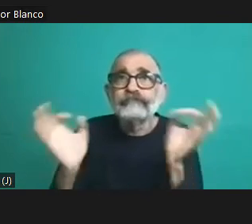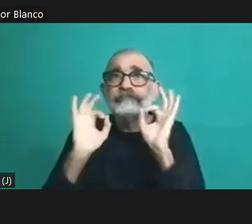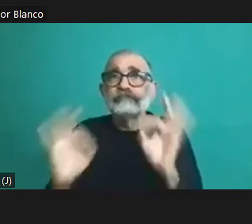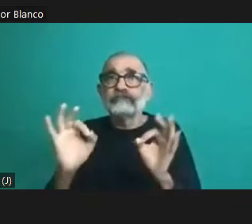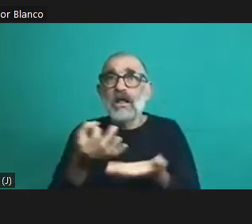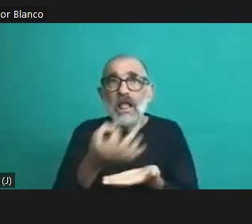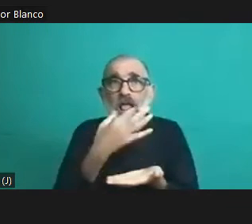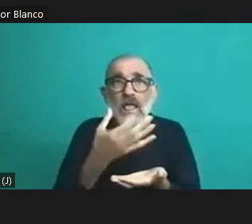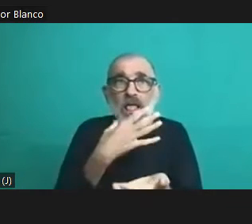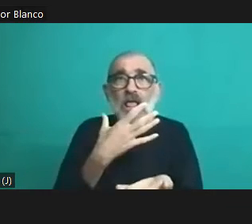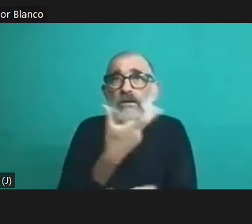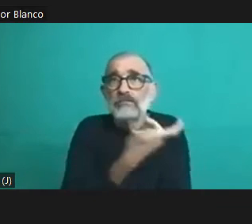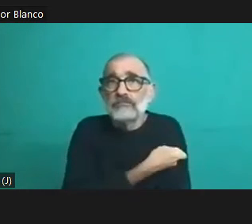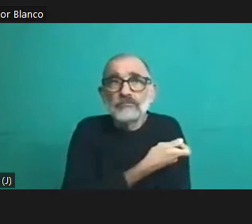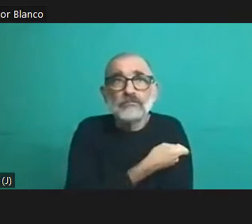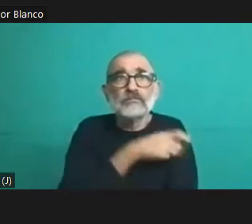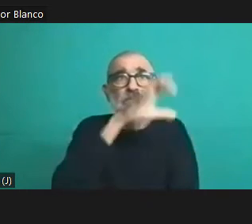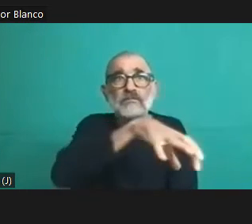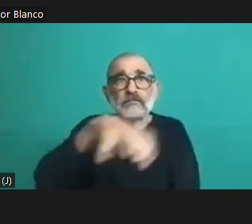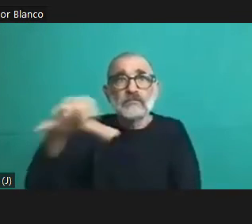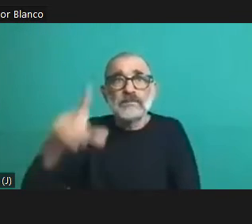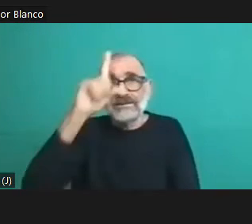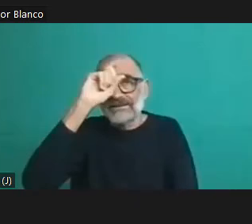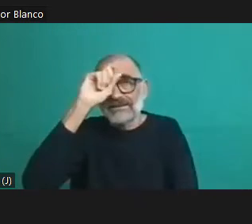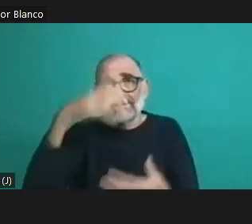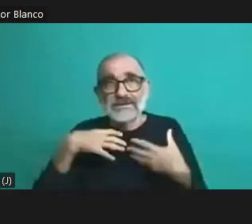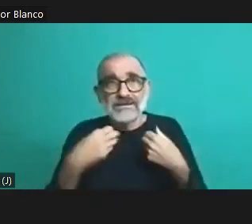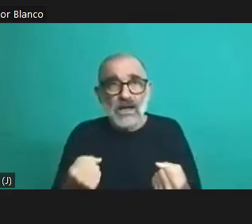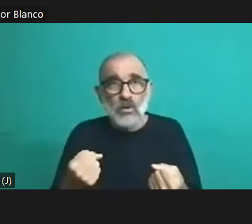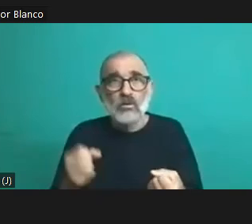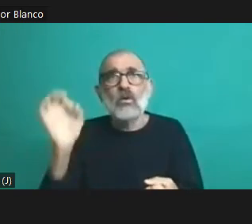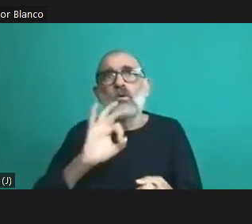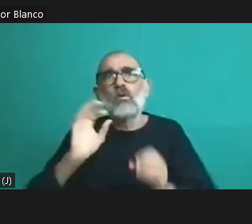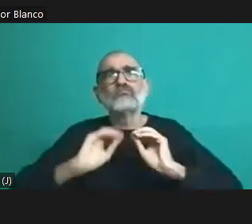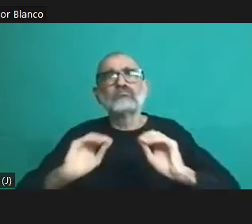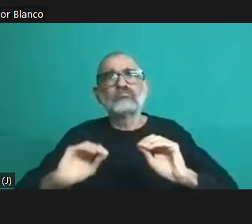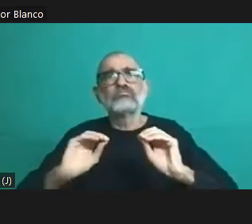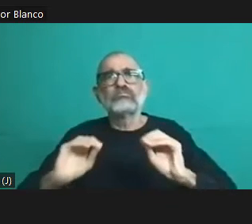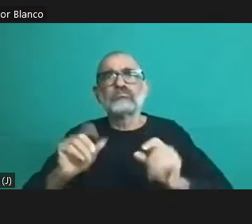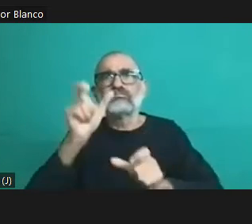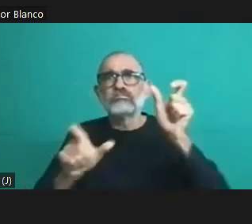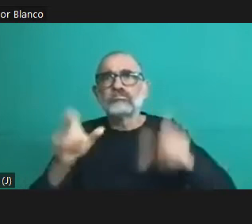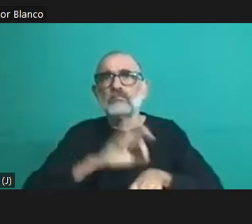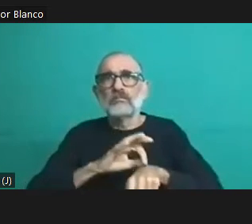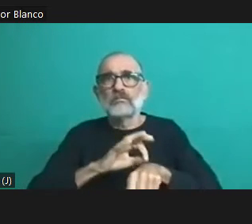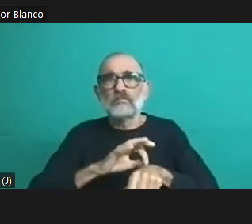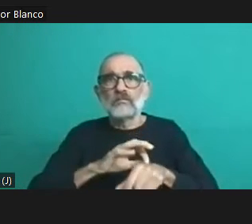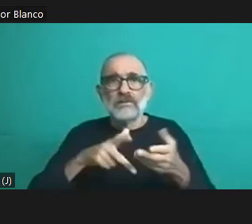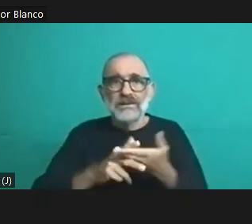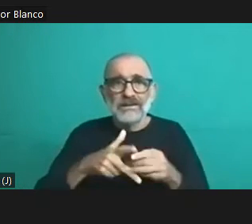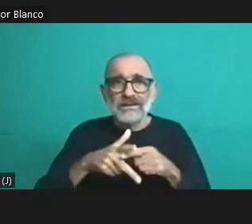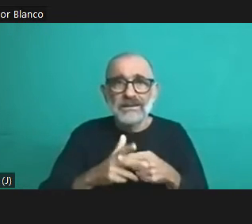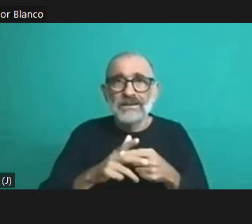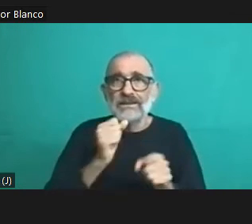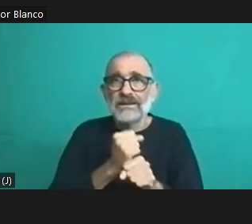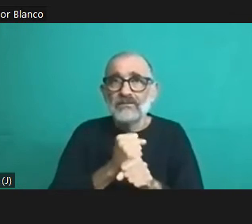enforcement of these practices. Let us remember that clean hands save lives. Yes, thank you very much, Andres. That is very